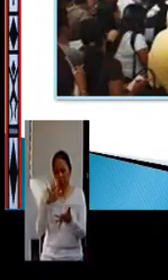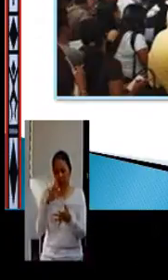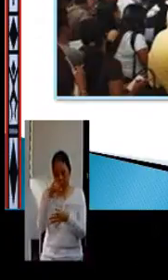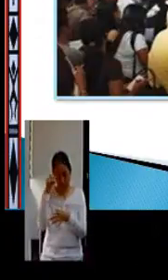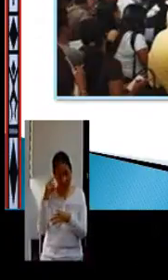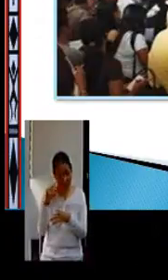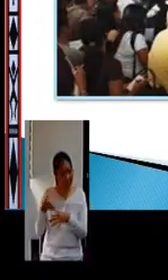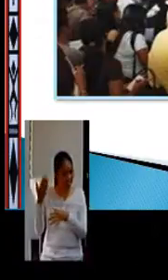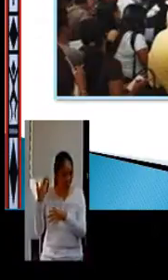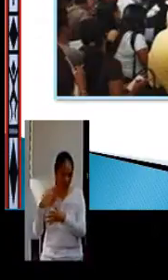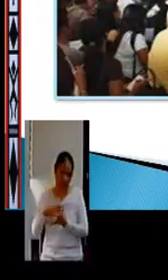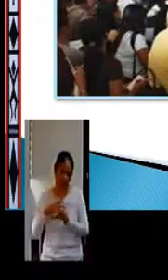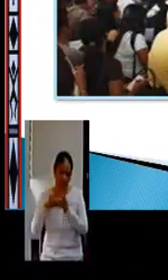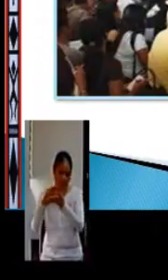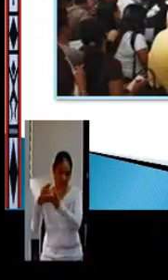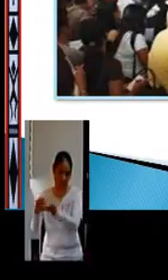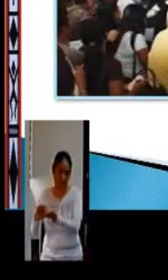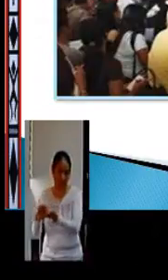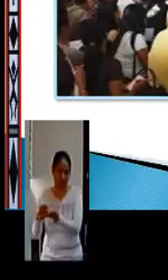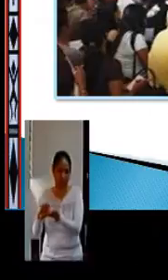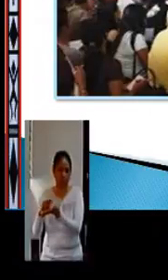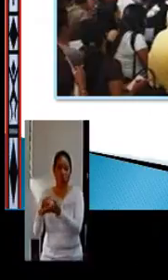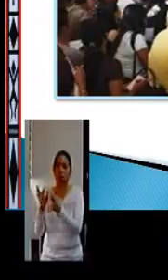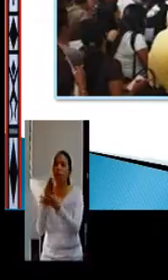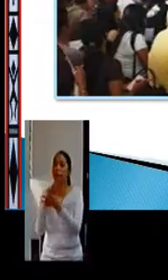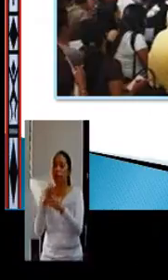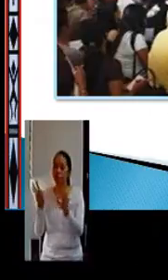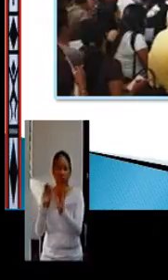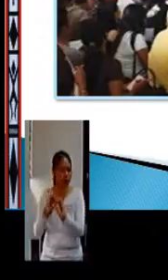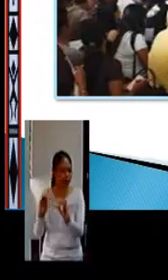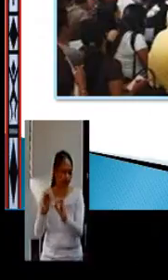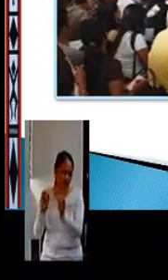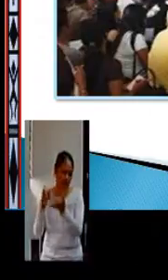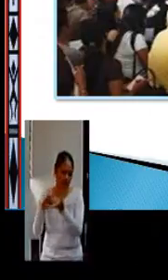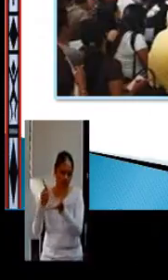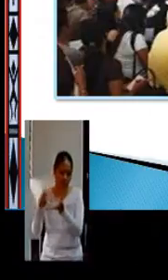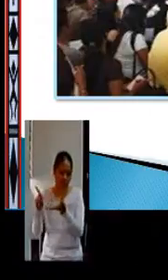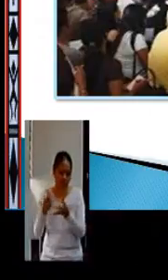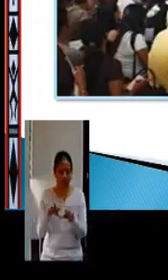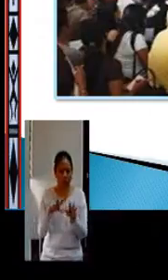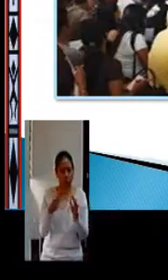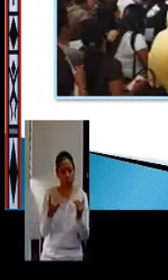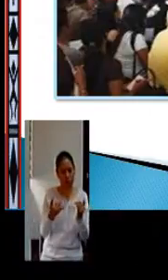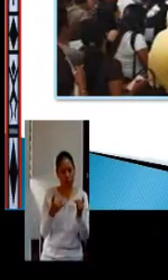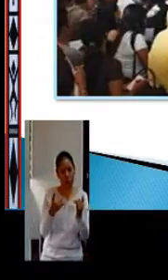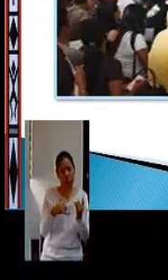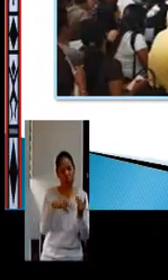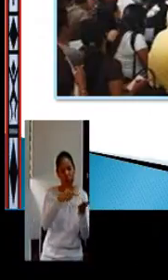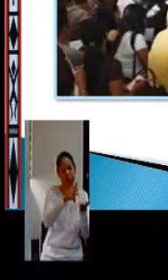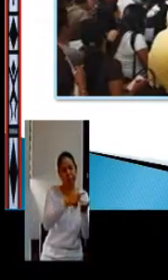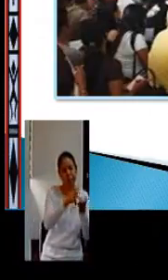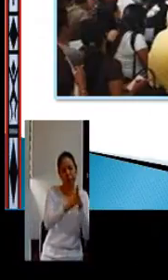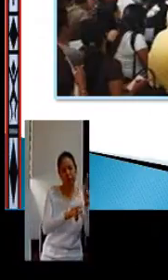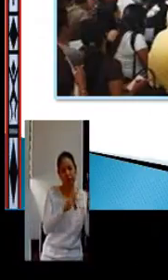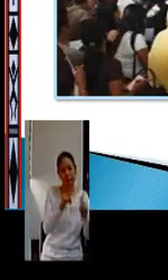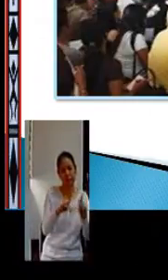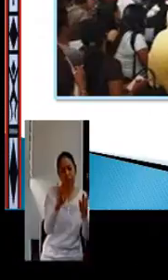bayad. Ngayon, wala nang tulungan. We hire laborer to do our work in the rice terraces. Ang nangyayari